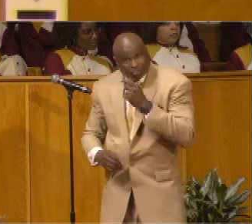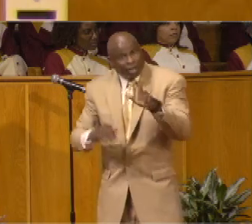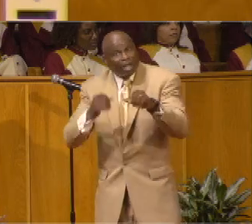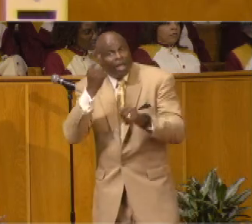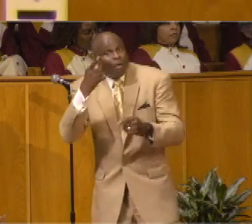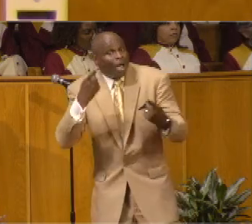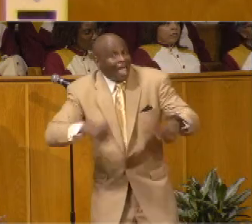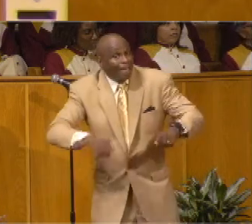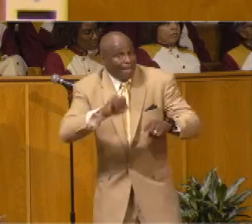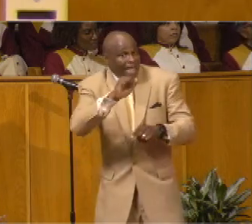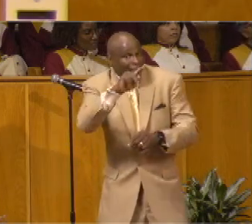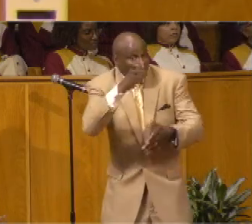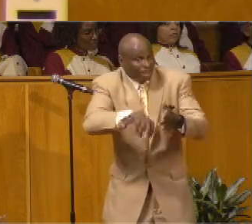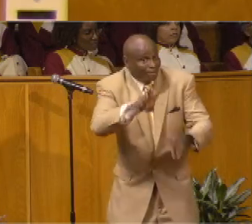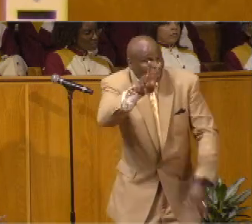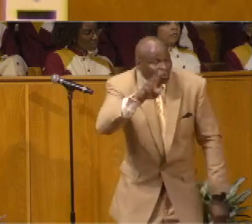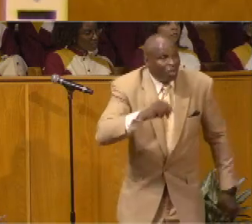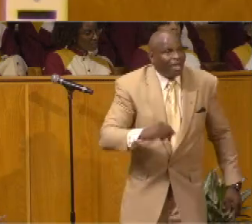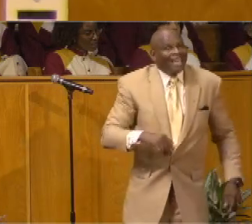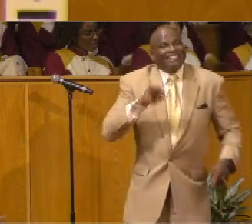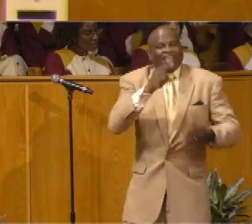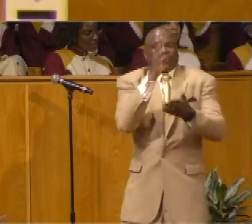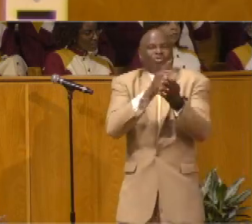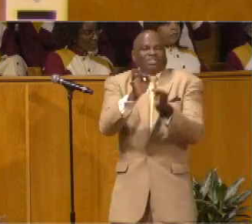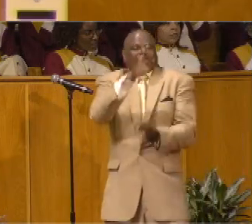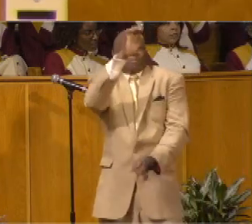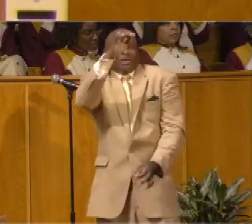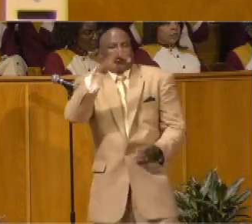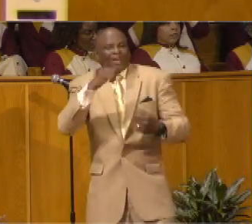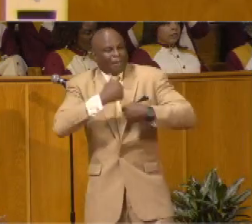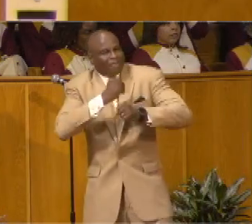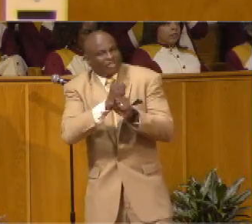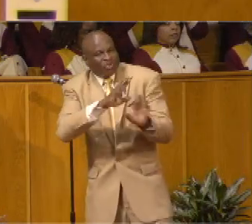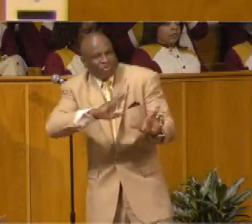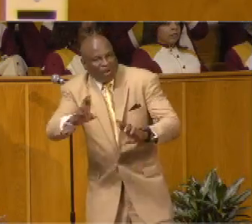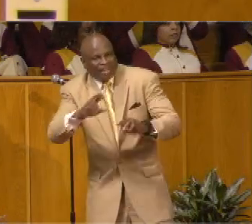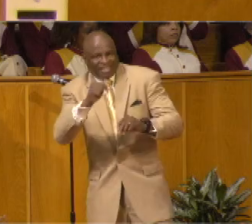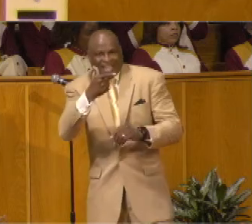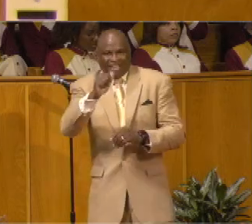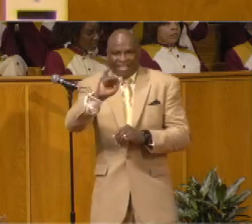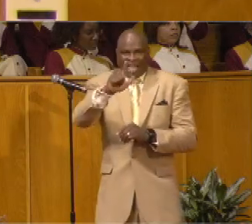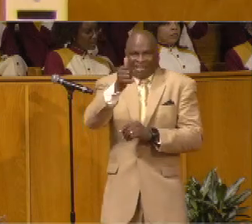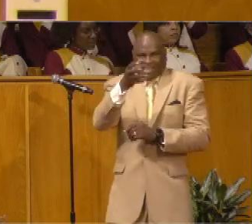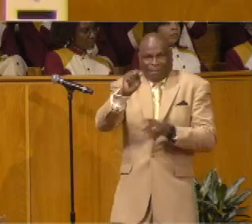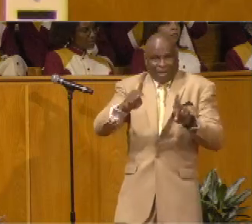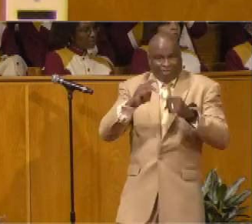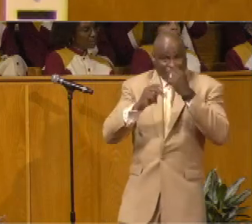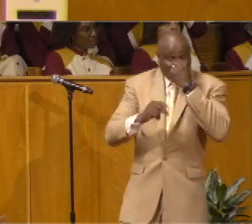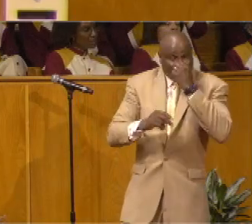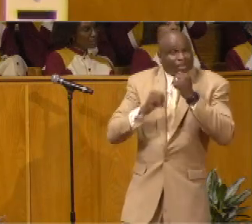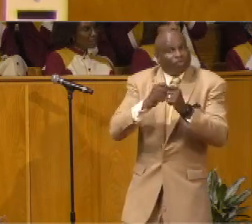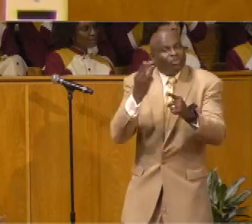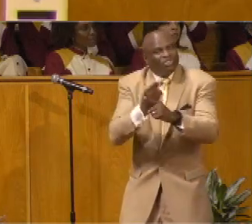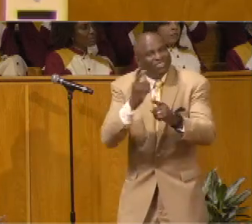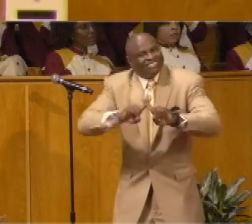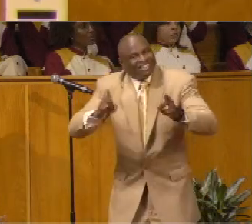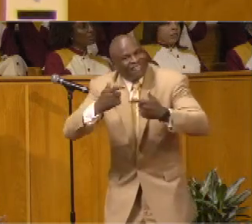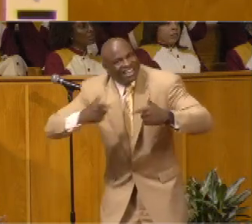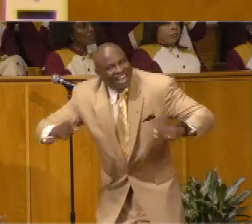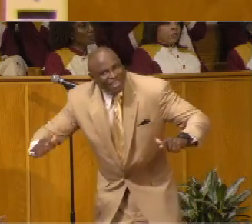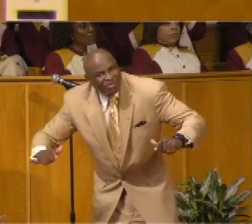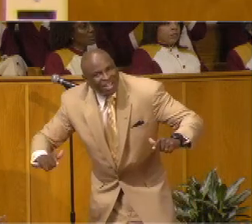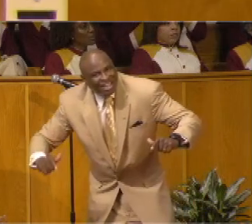Because what happens in Acts 2 is that the Holy Spirit enables these Galileans to speak